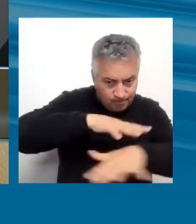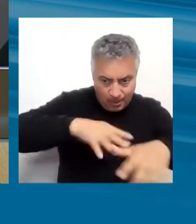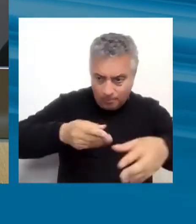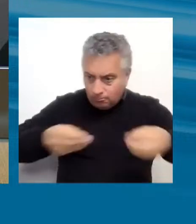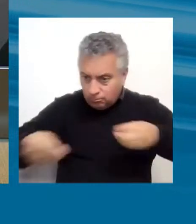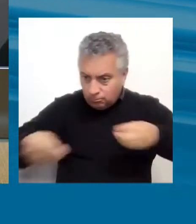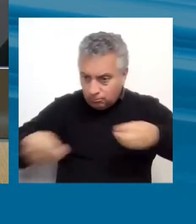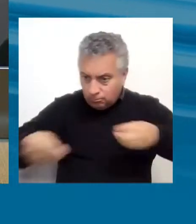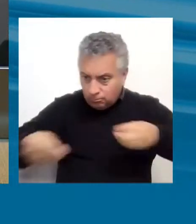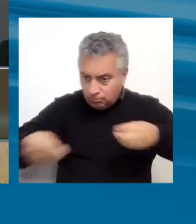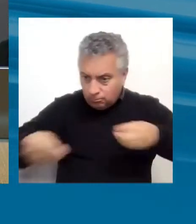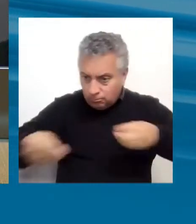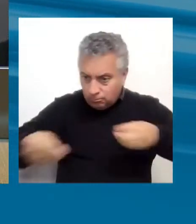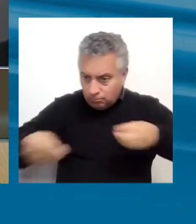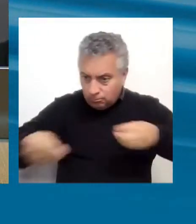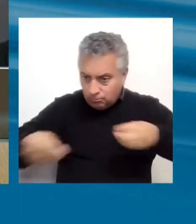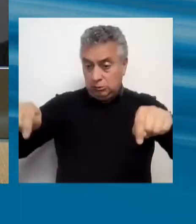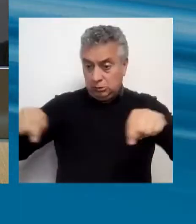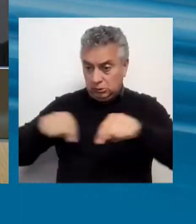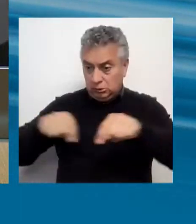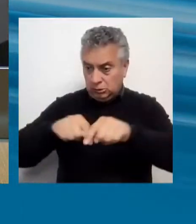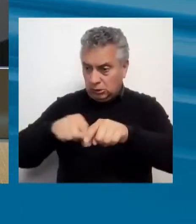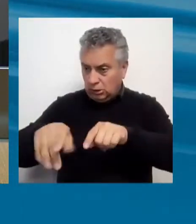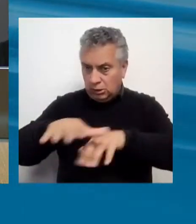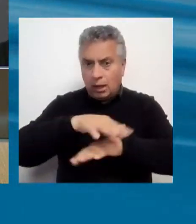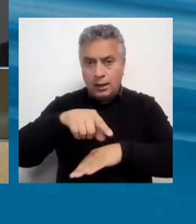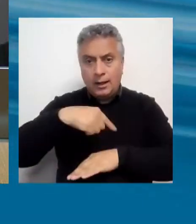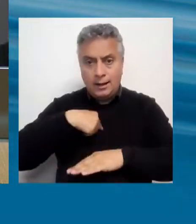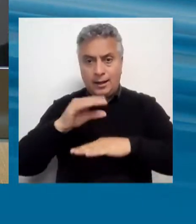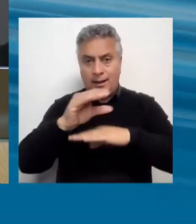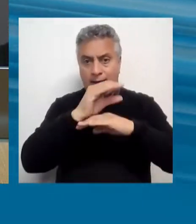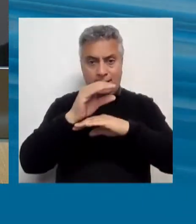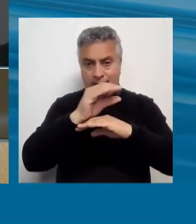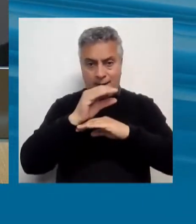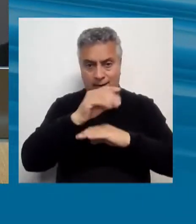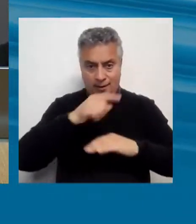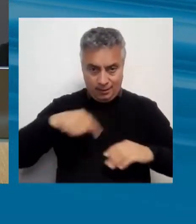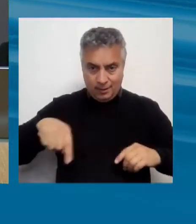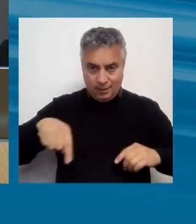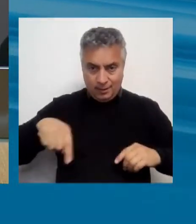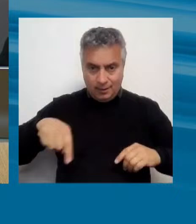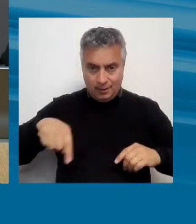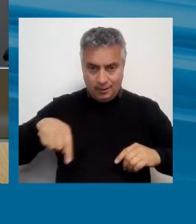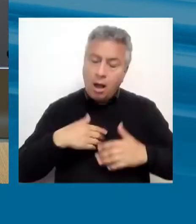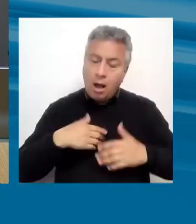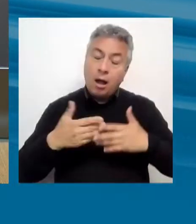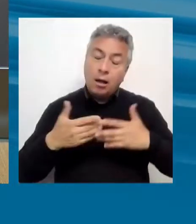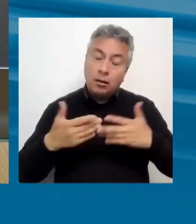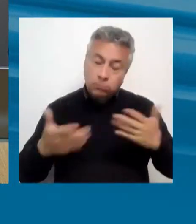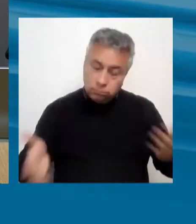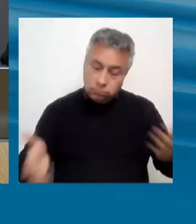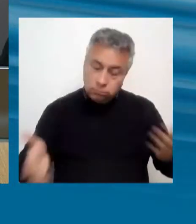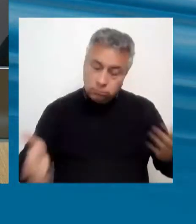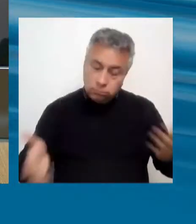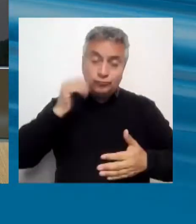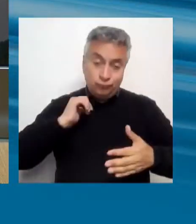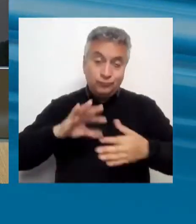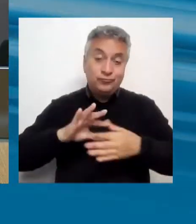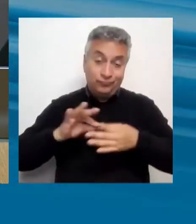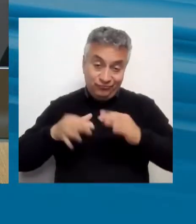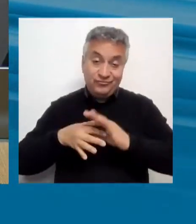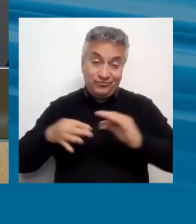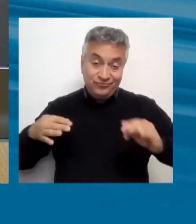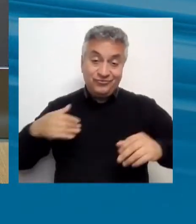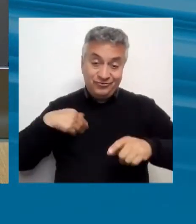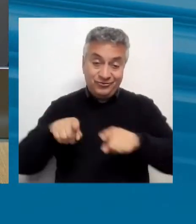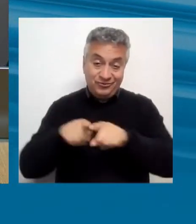Caribbean, we have a slave plantation history, so that the vast majority of the land in the region was owned by a small